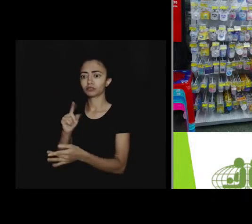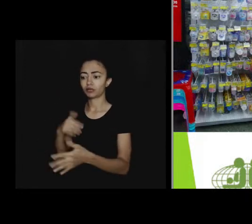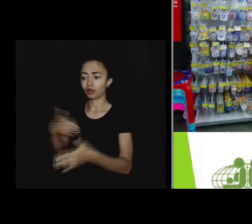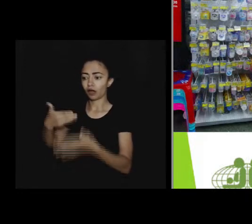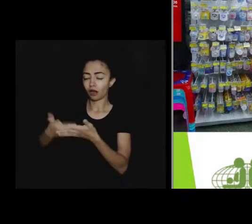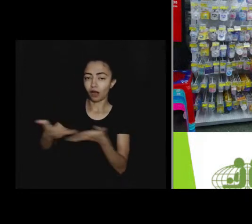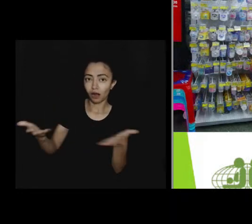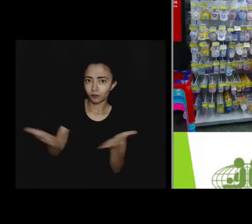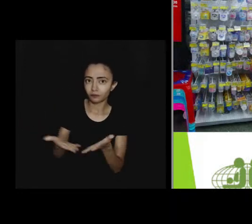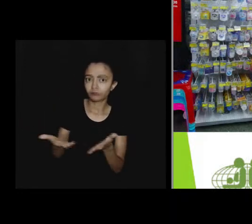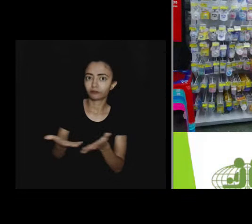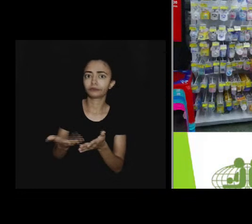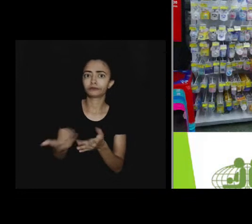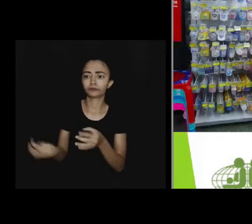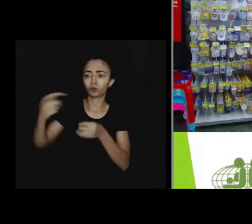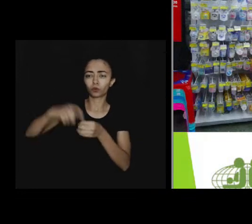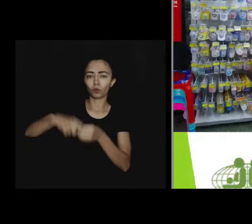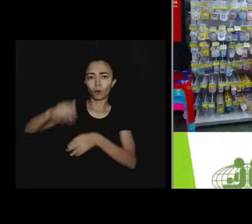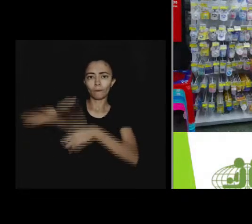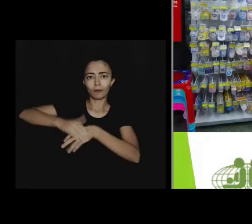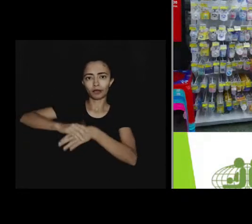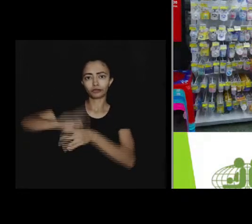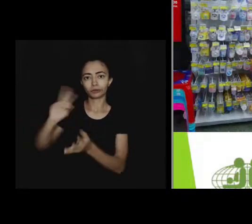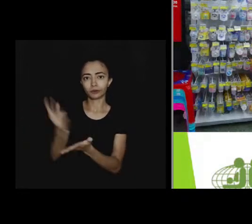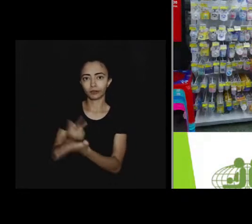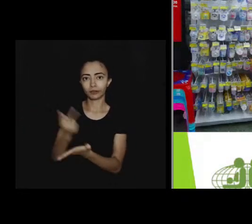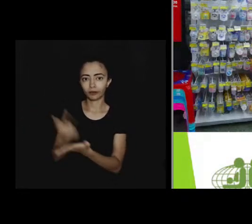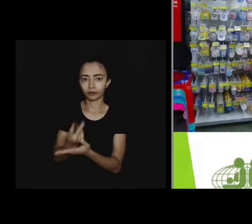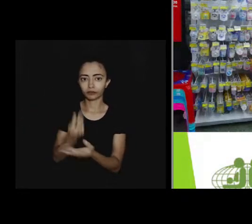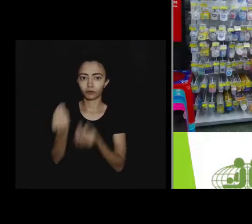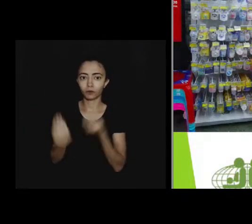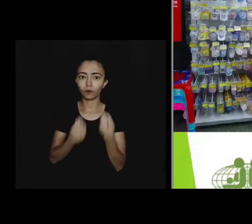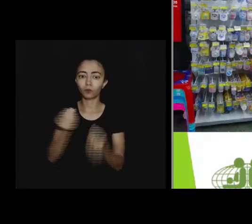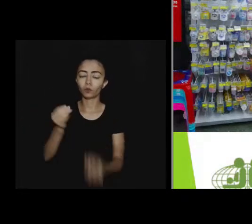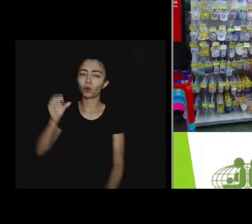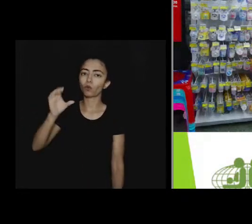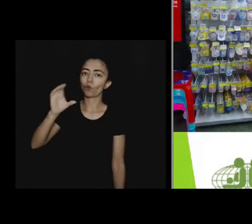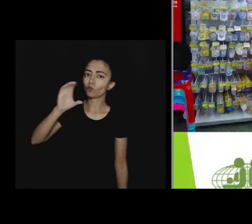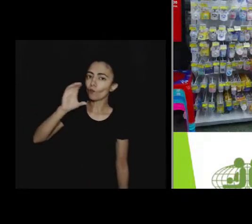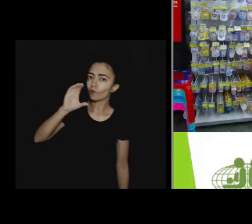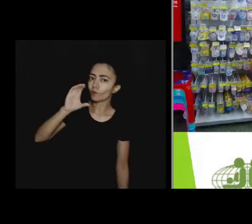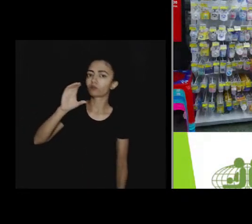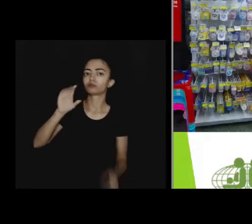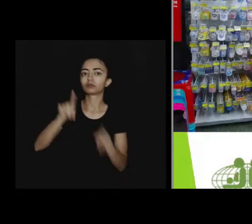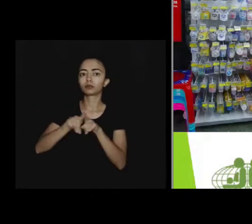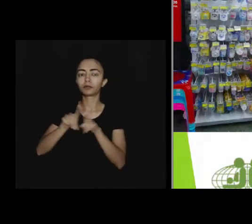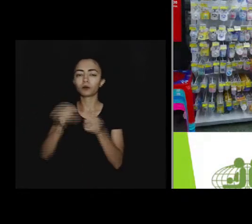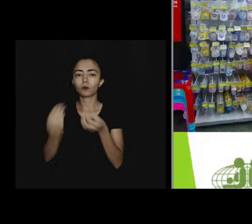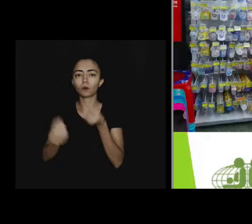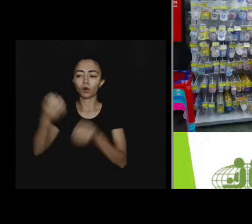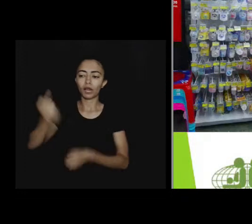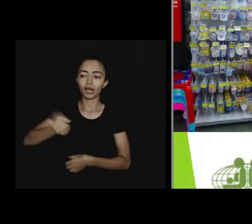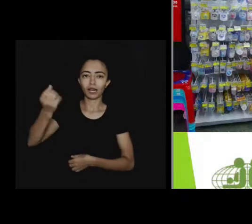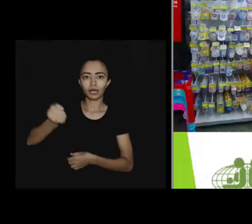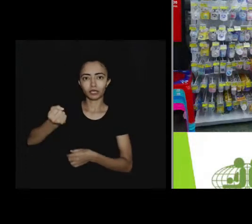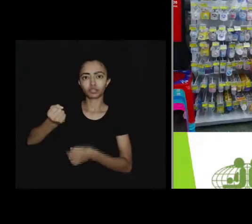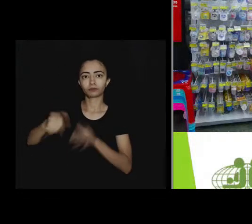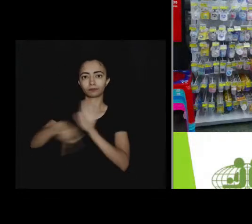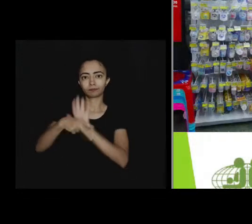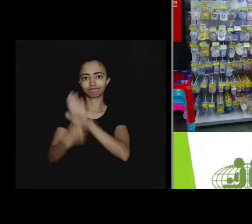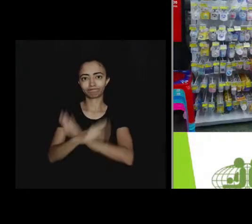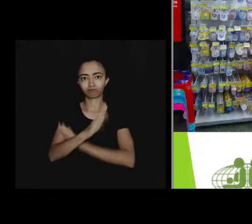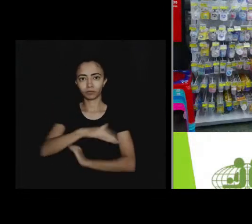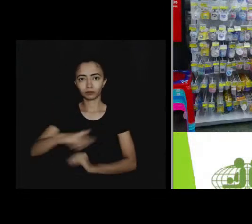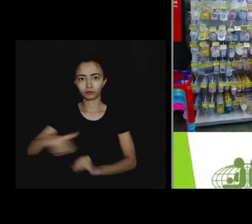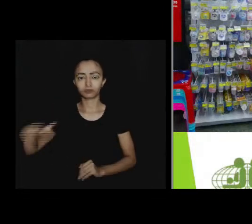this again, which are the bottles, the nipples, the pacifiers, and the formulas